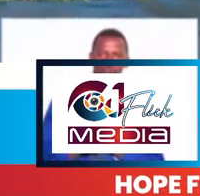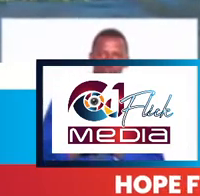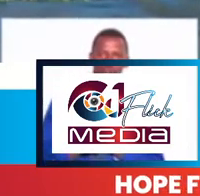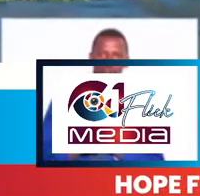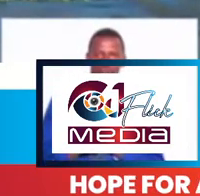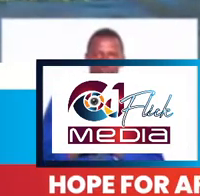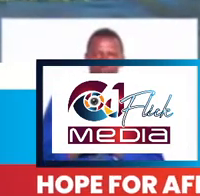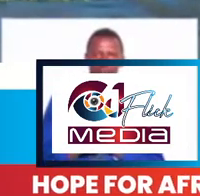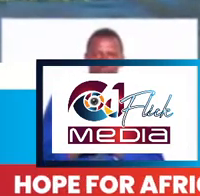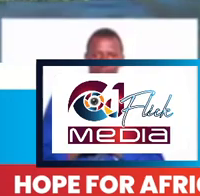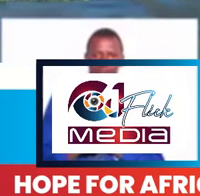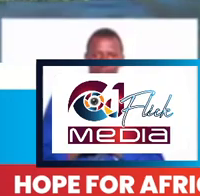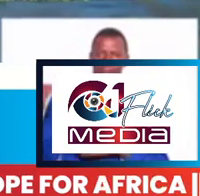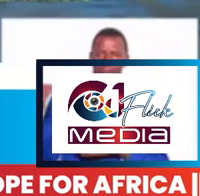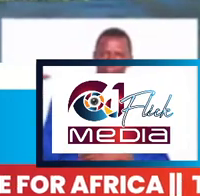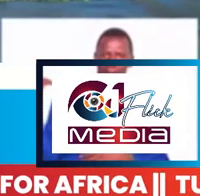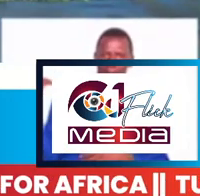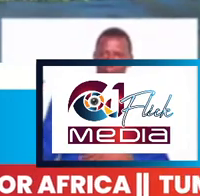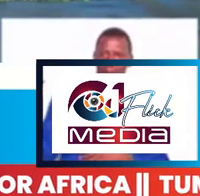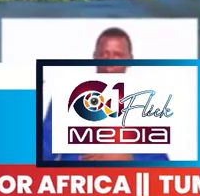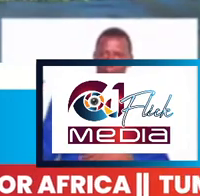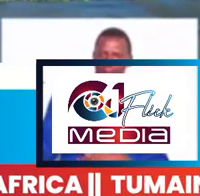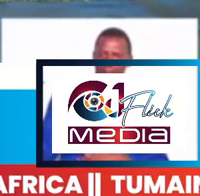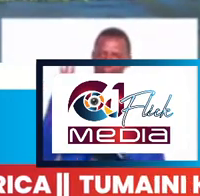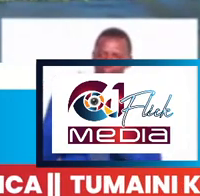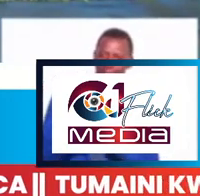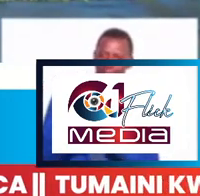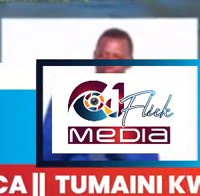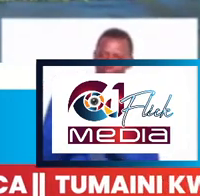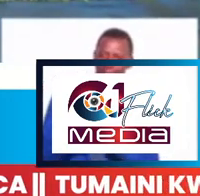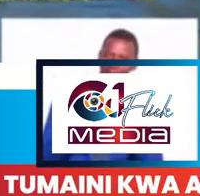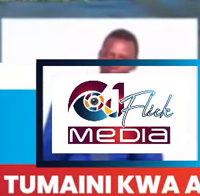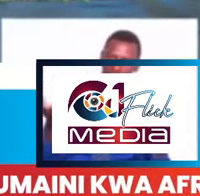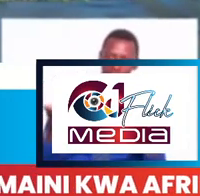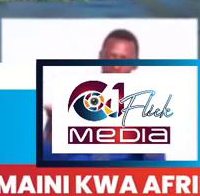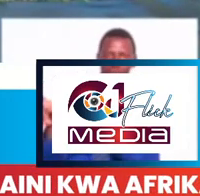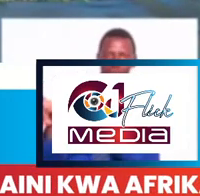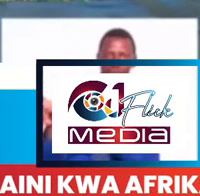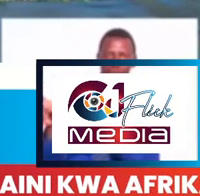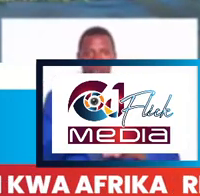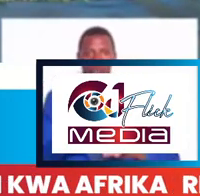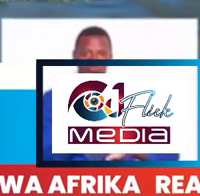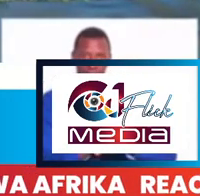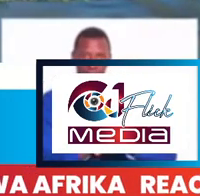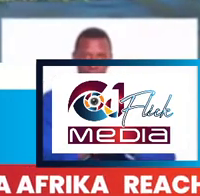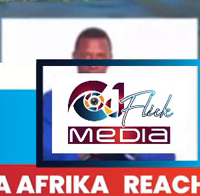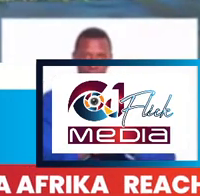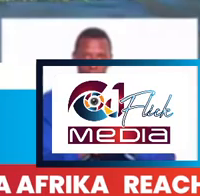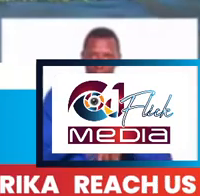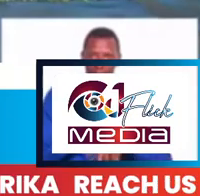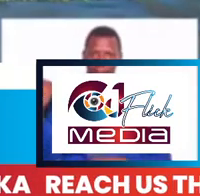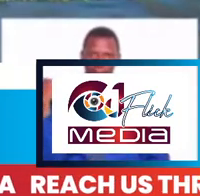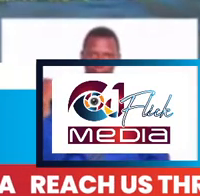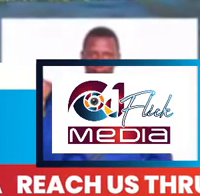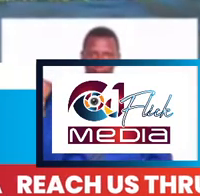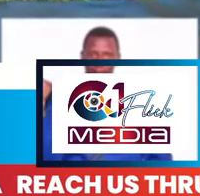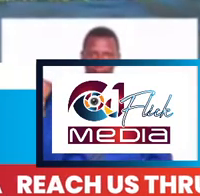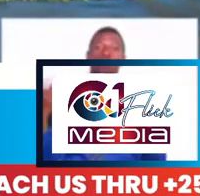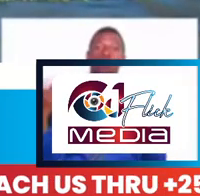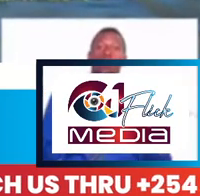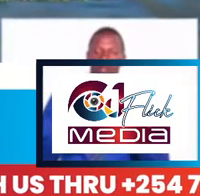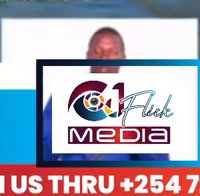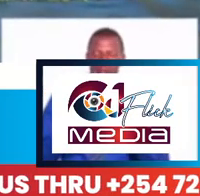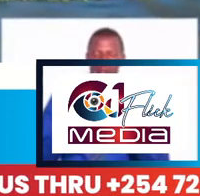A lot of interruptions will happen. And it is even tough when they are coming from the family. But